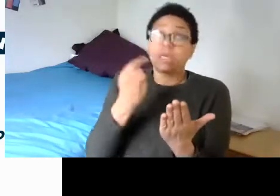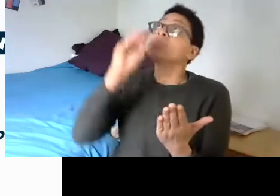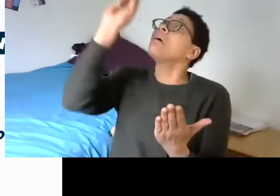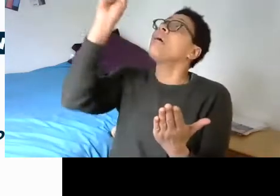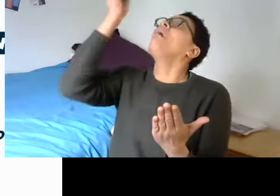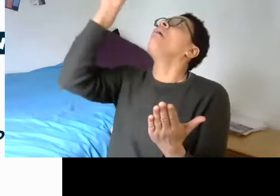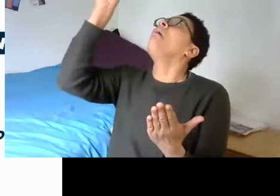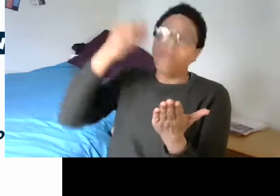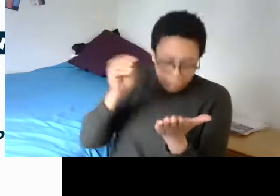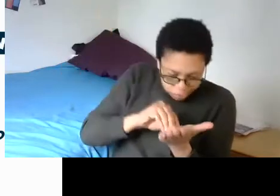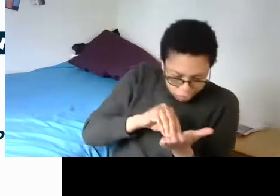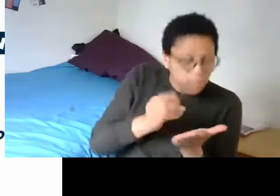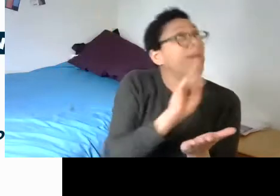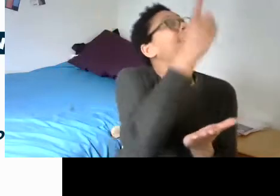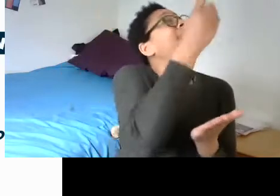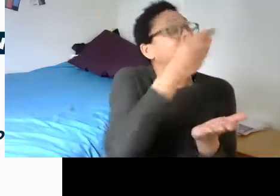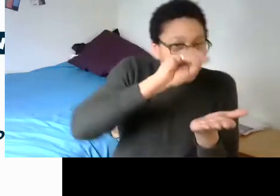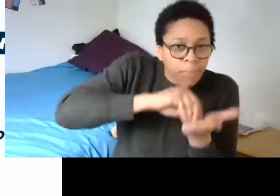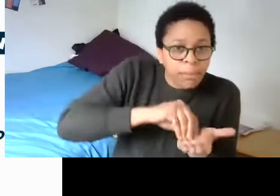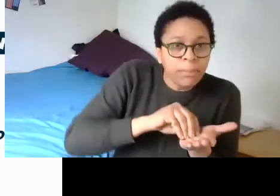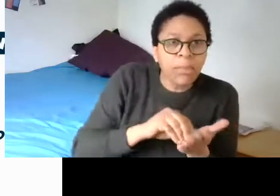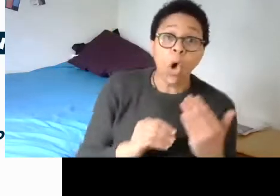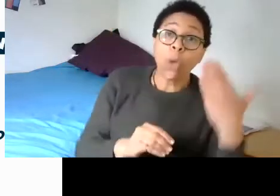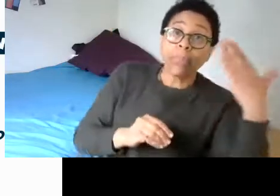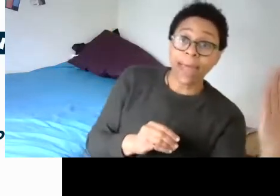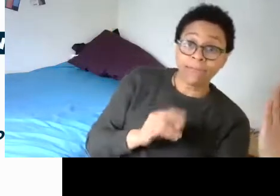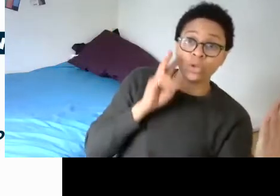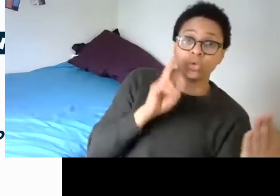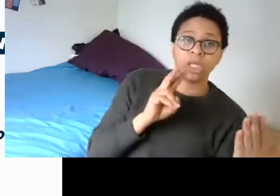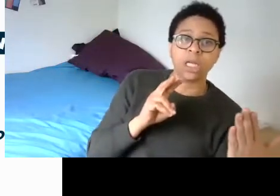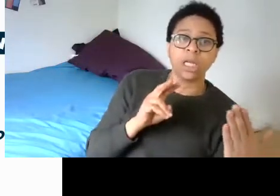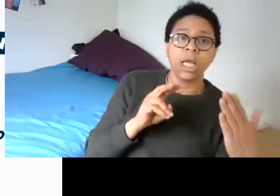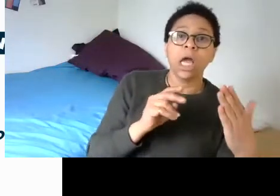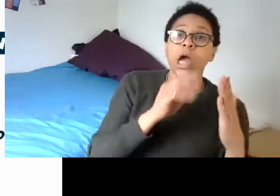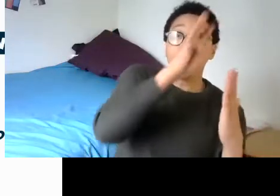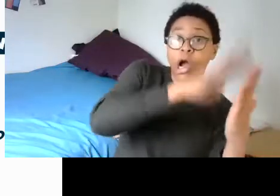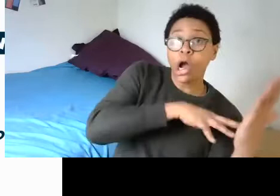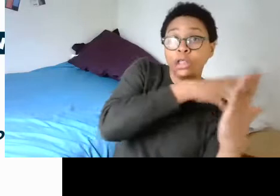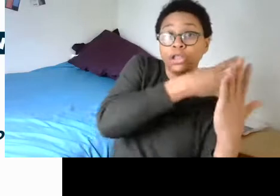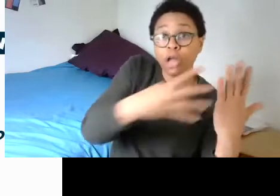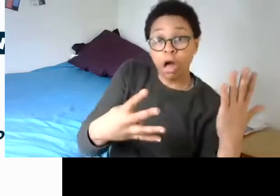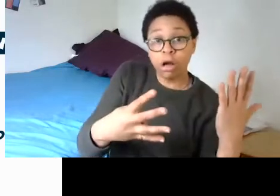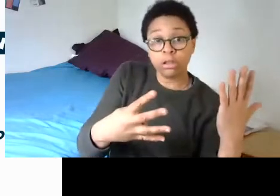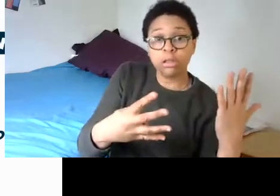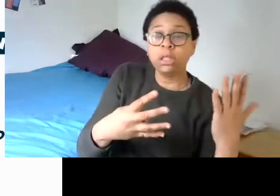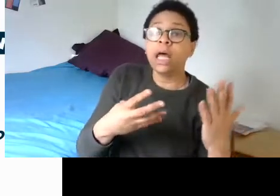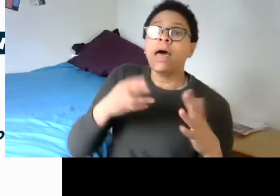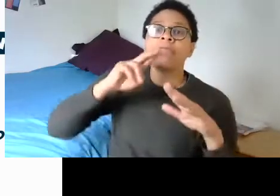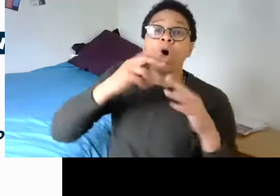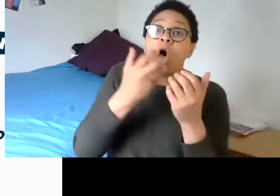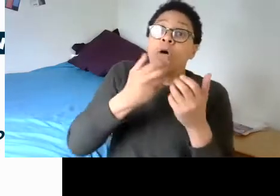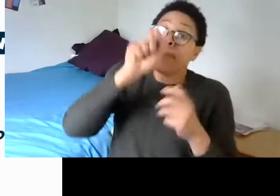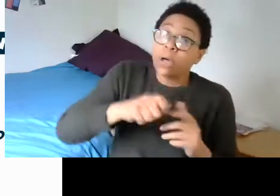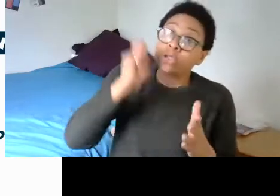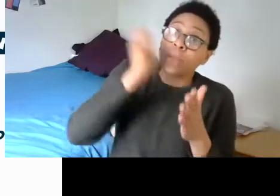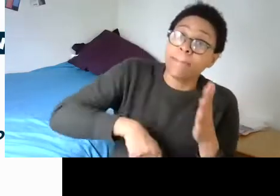here. On the left is an engraved astrological natal chart in a diamond shape, filled in by the book owner Frederick Hockley. Here